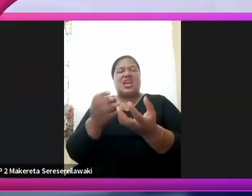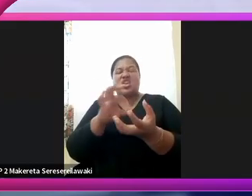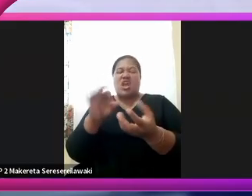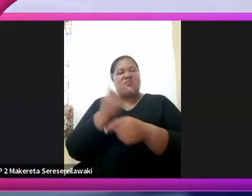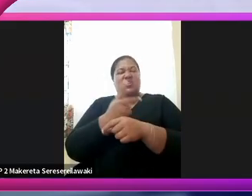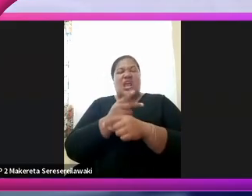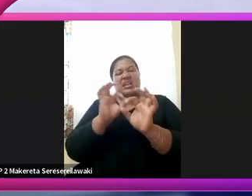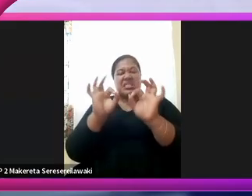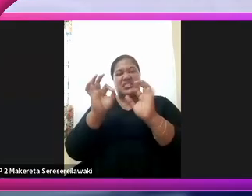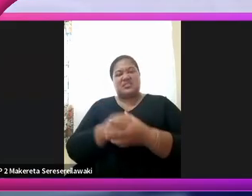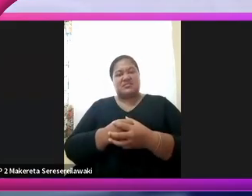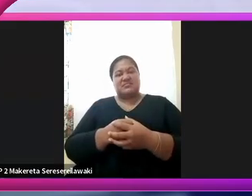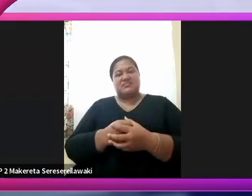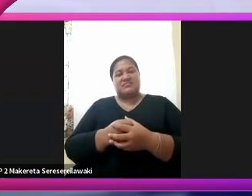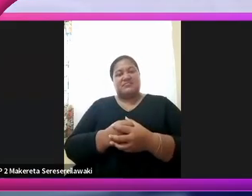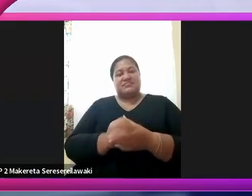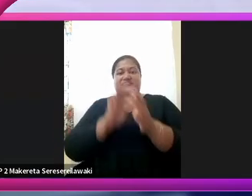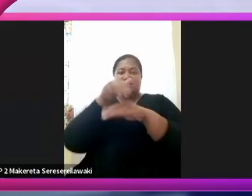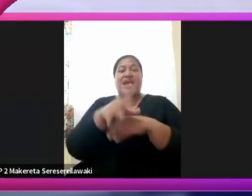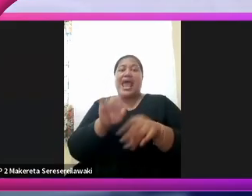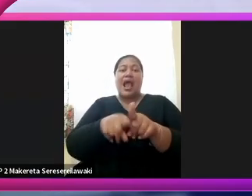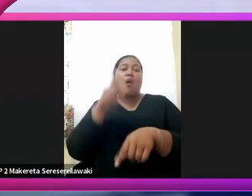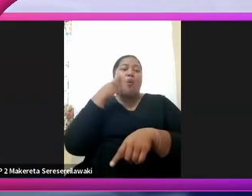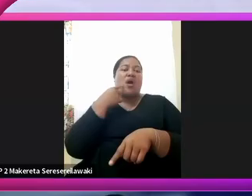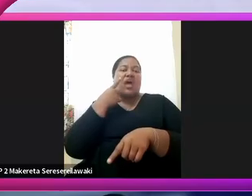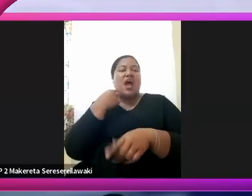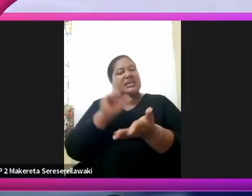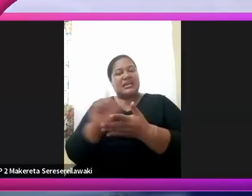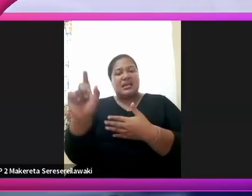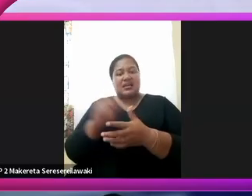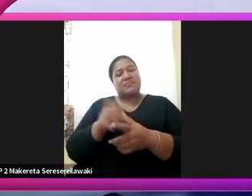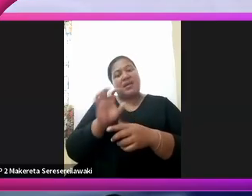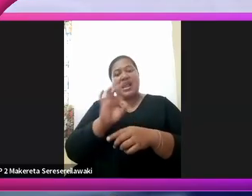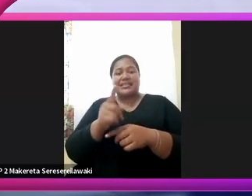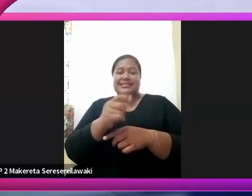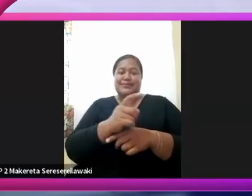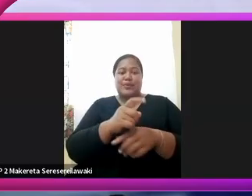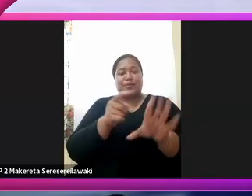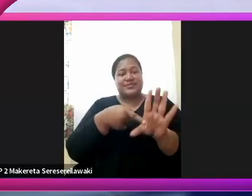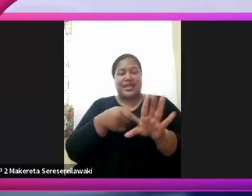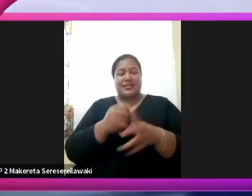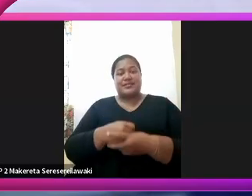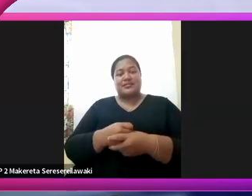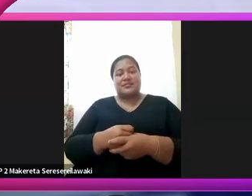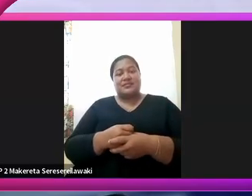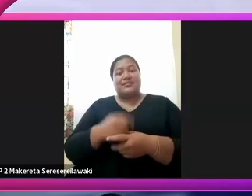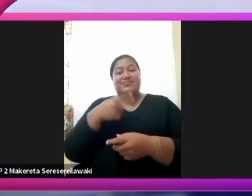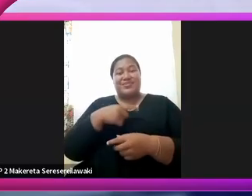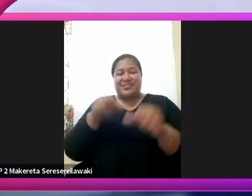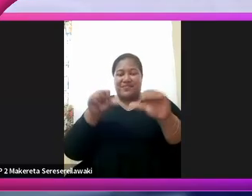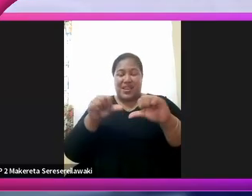as the clear substance, but it's no sperm there. We call testicular failure. In some